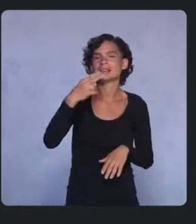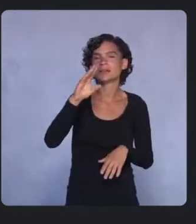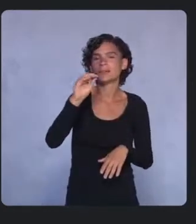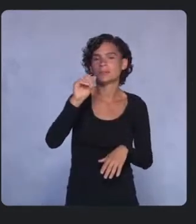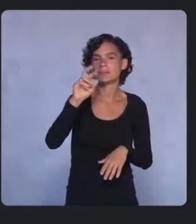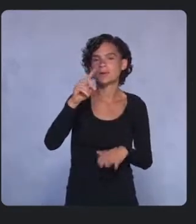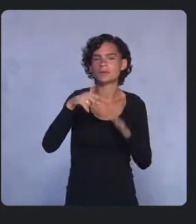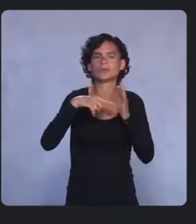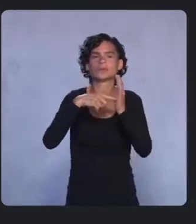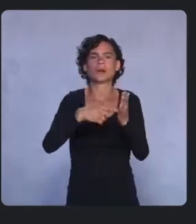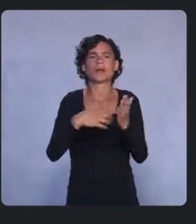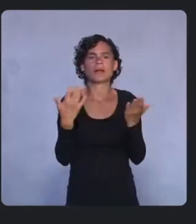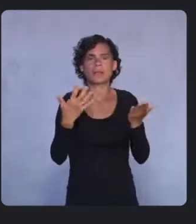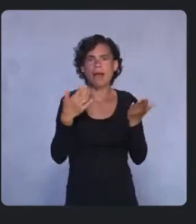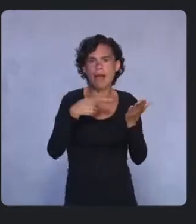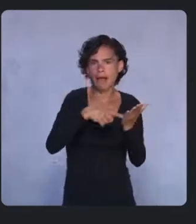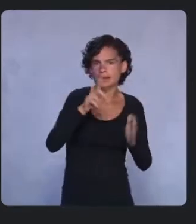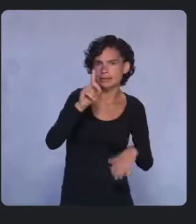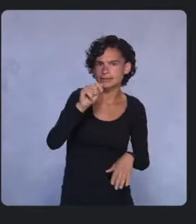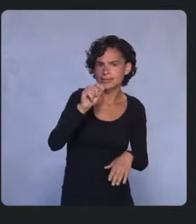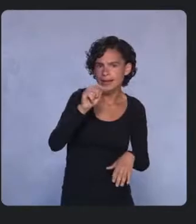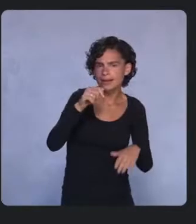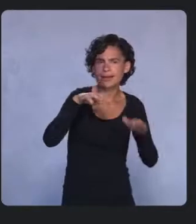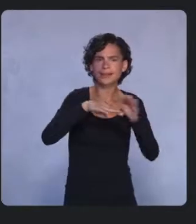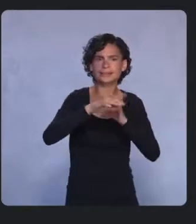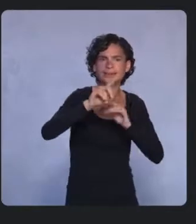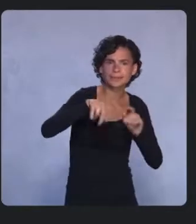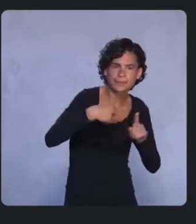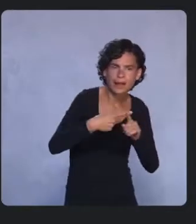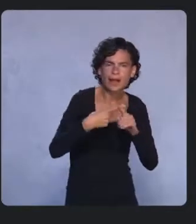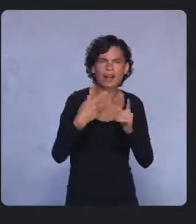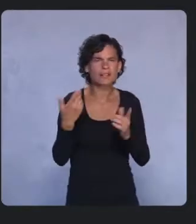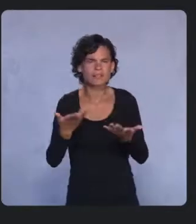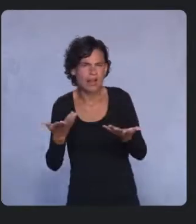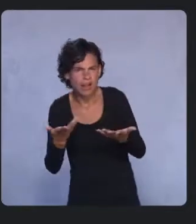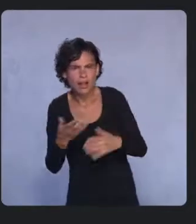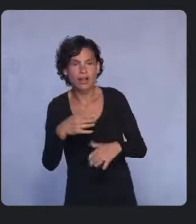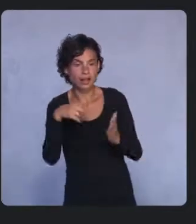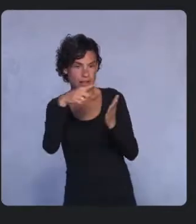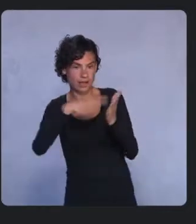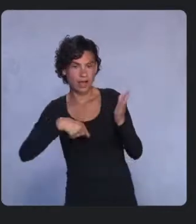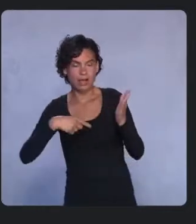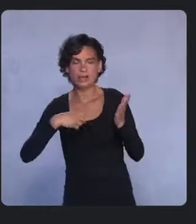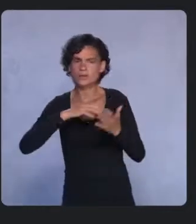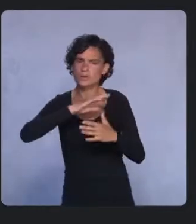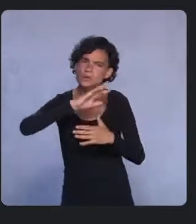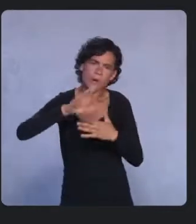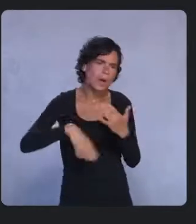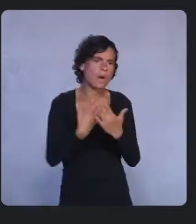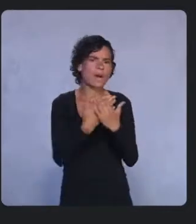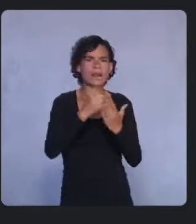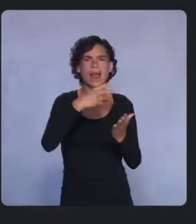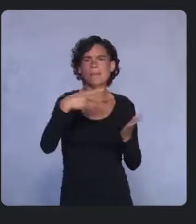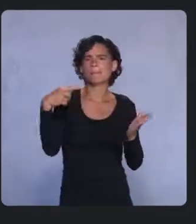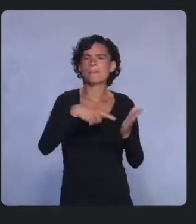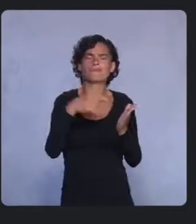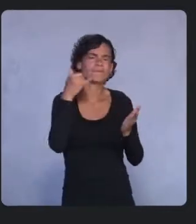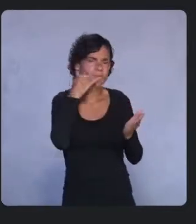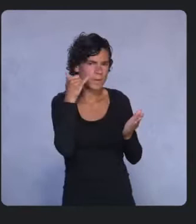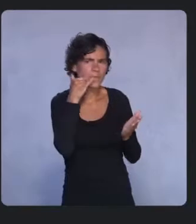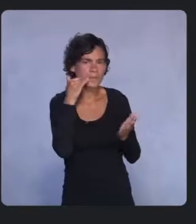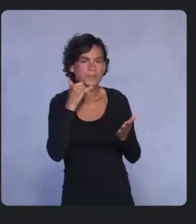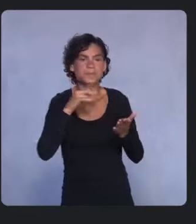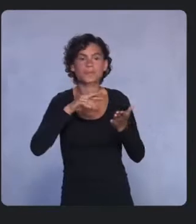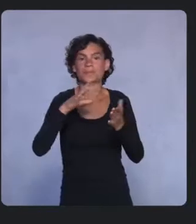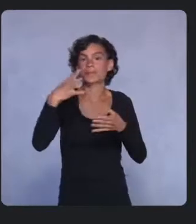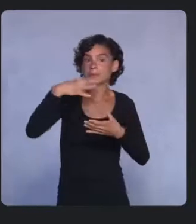when. This dashboard reports on all the apps on your phone, including all of your Google apps. And